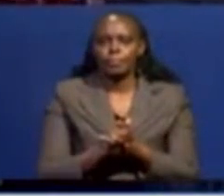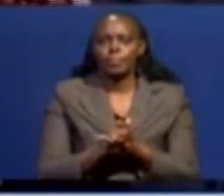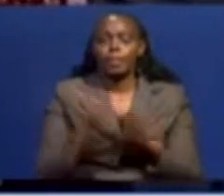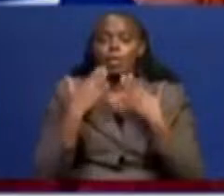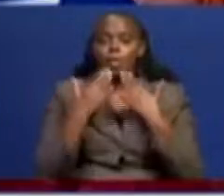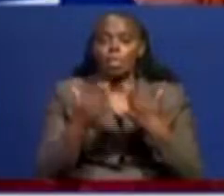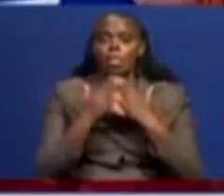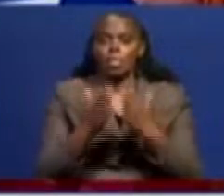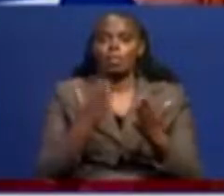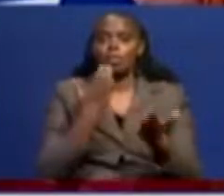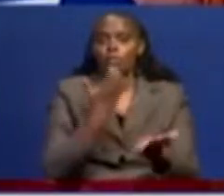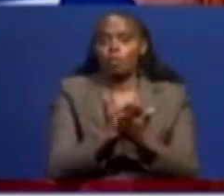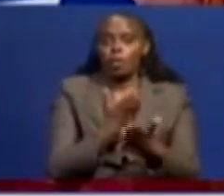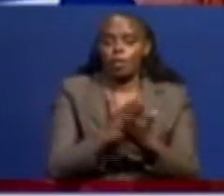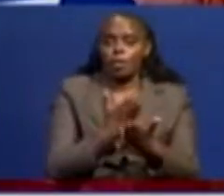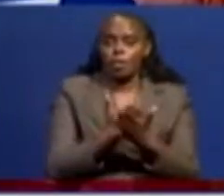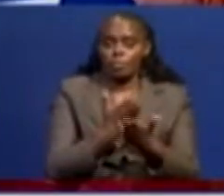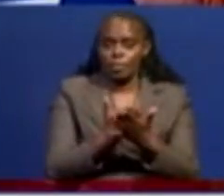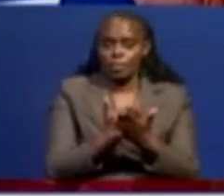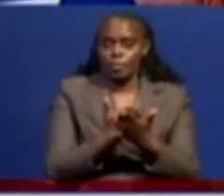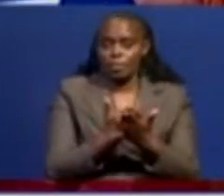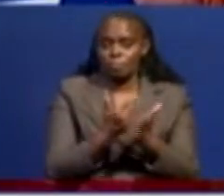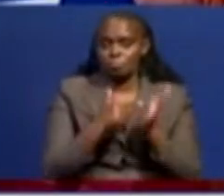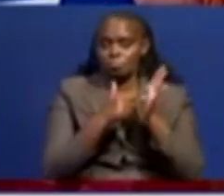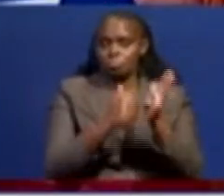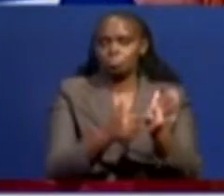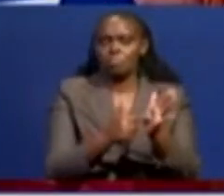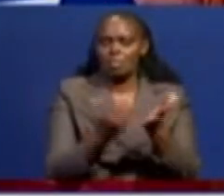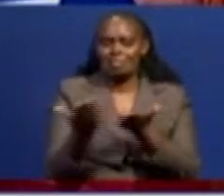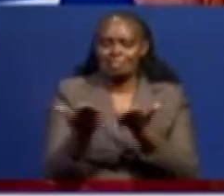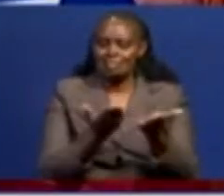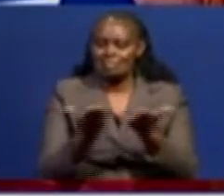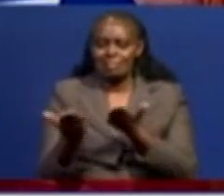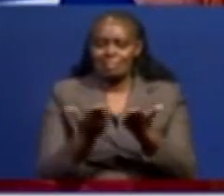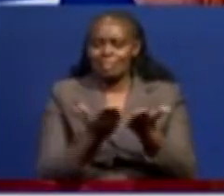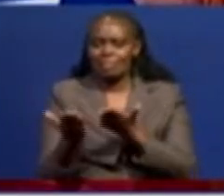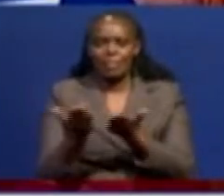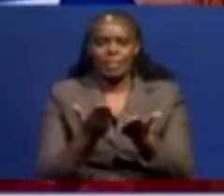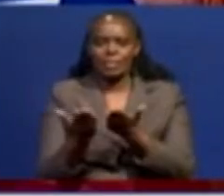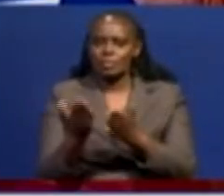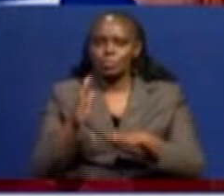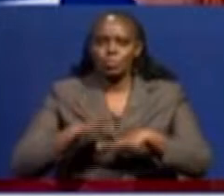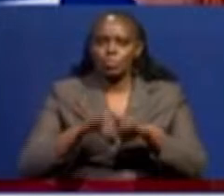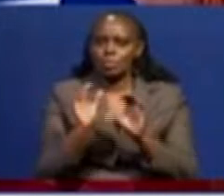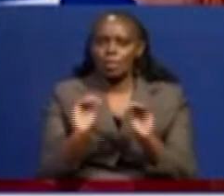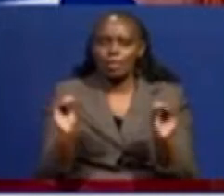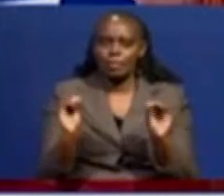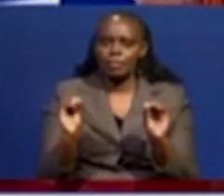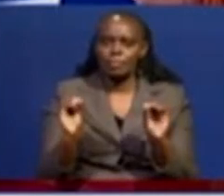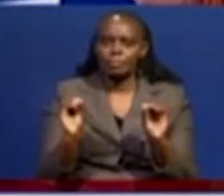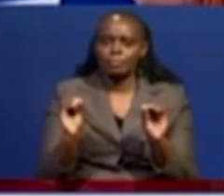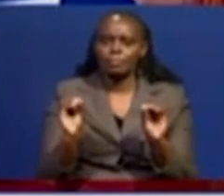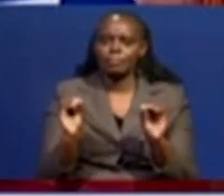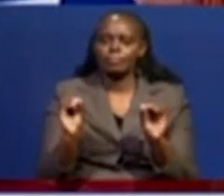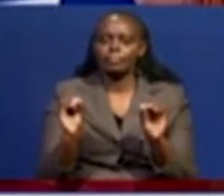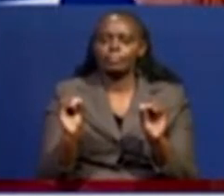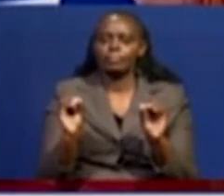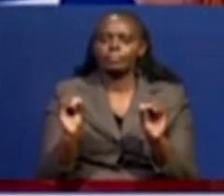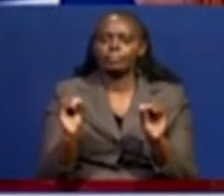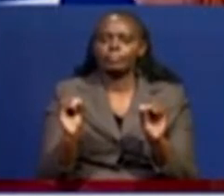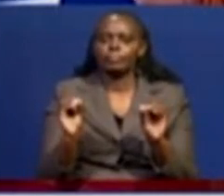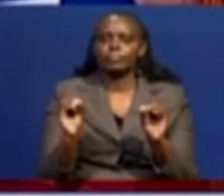you, thank you. So that's one of the evidence of the breakdown of delivery of services in Meru County, yes?